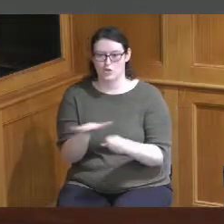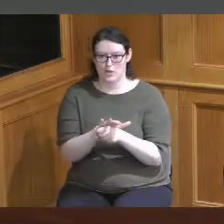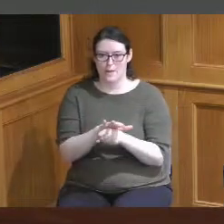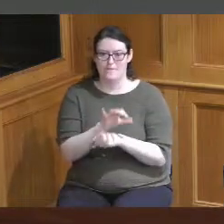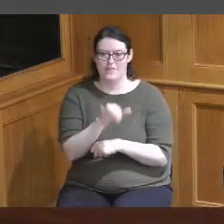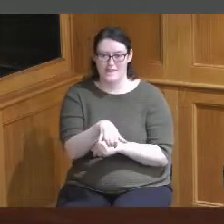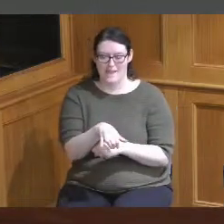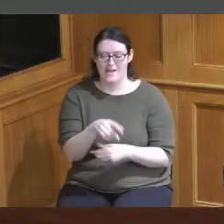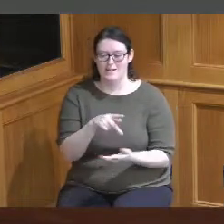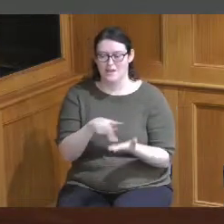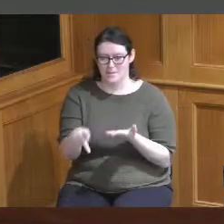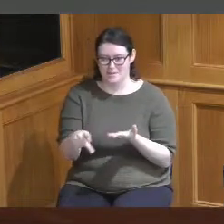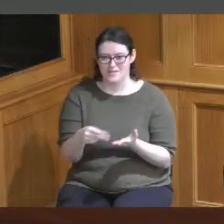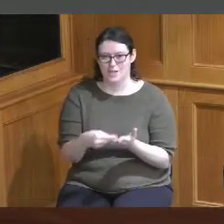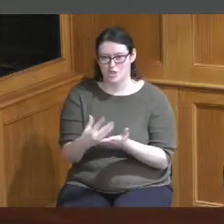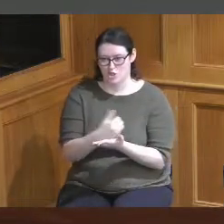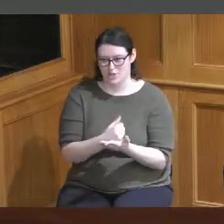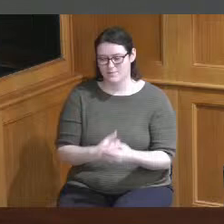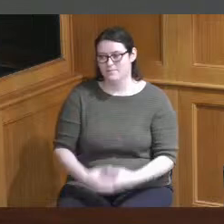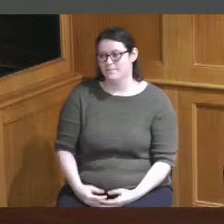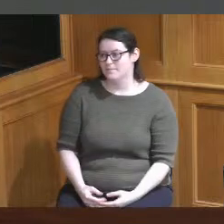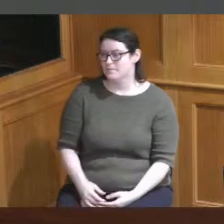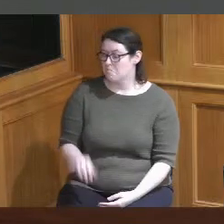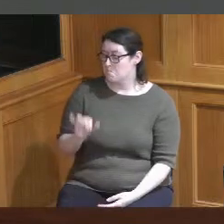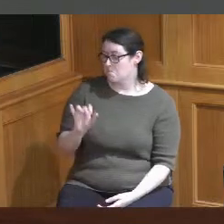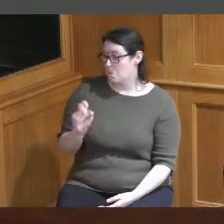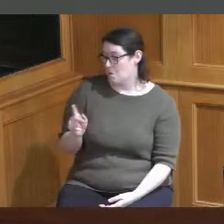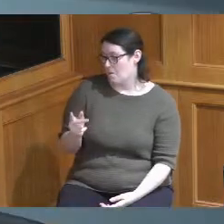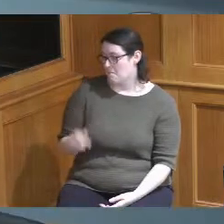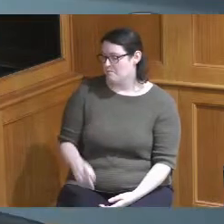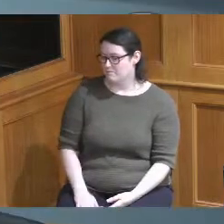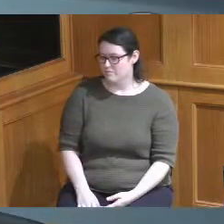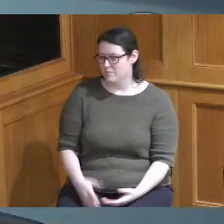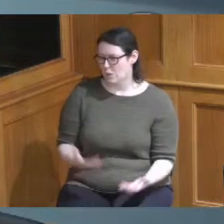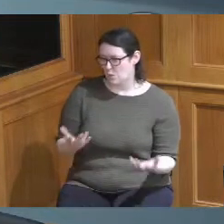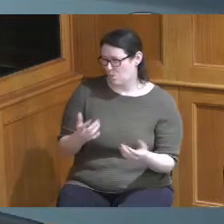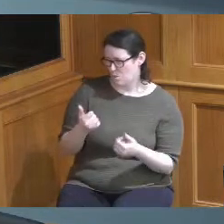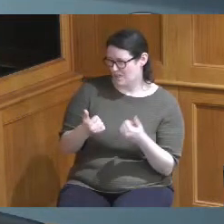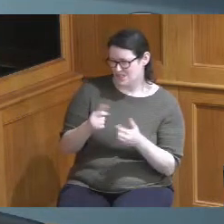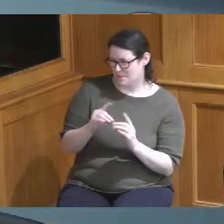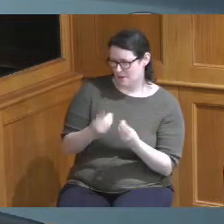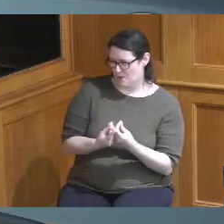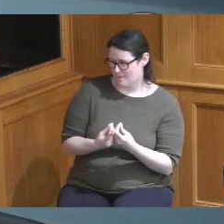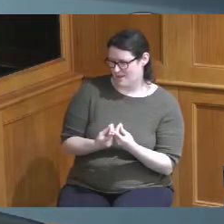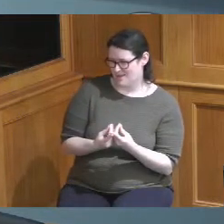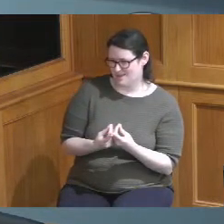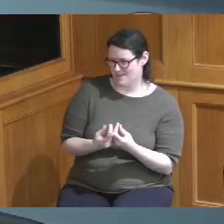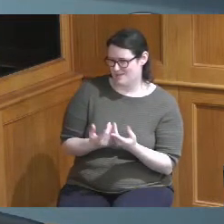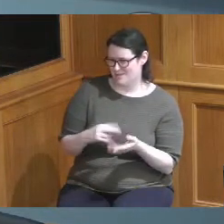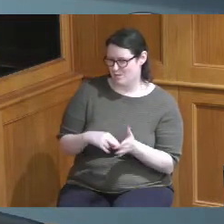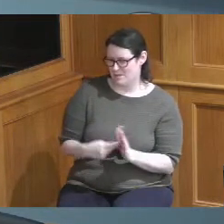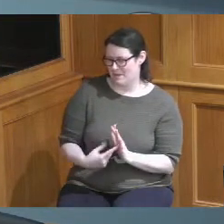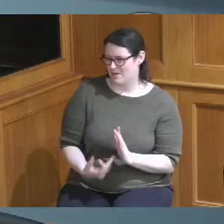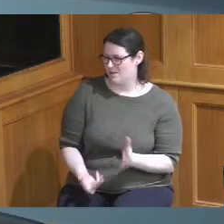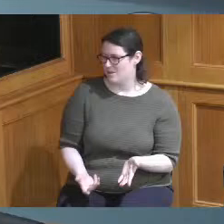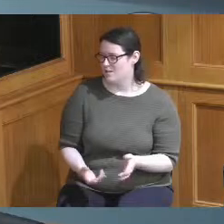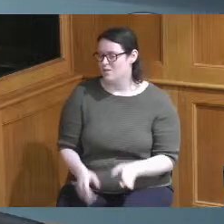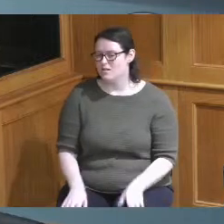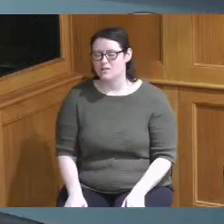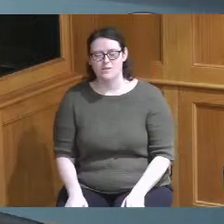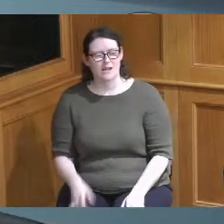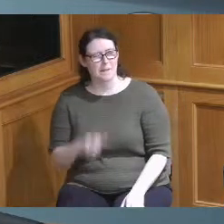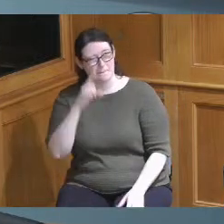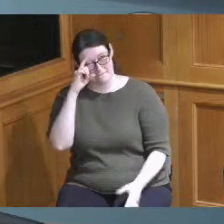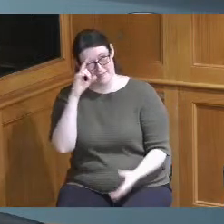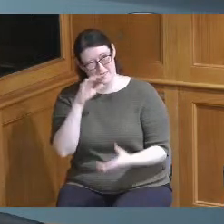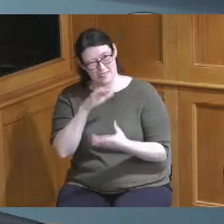compensation under our ARPA grant. Okay. So what departments are we talking about? I